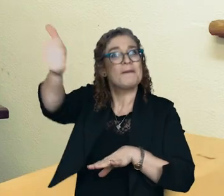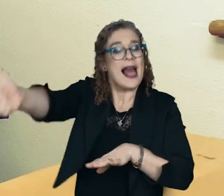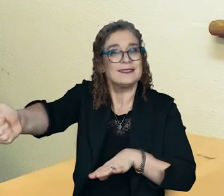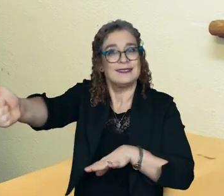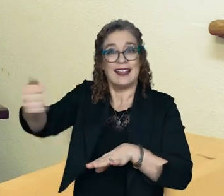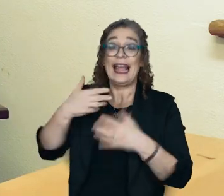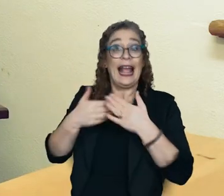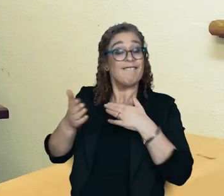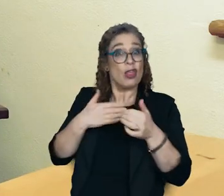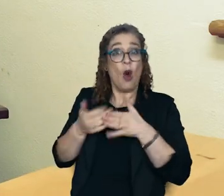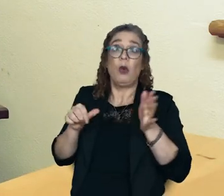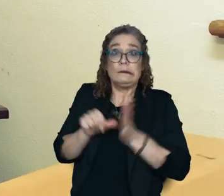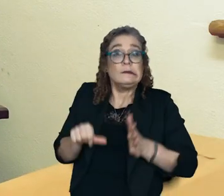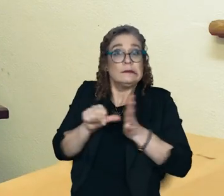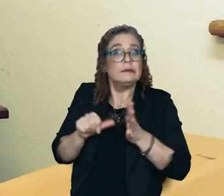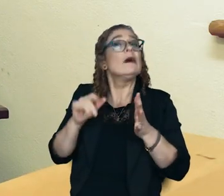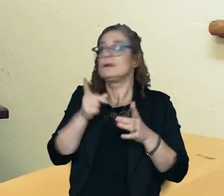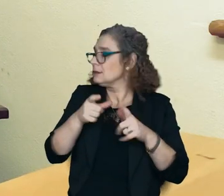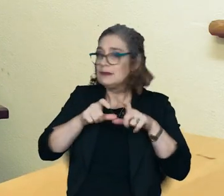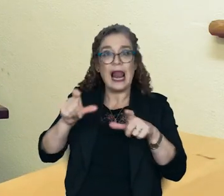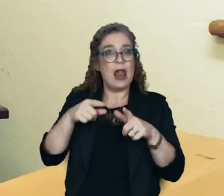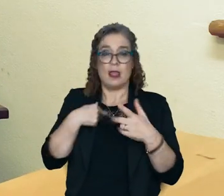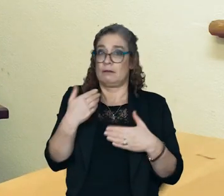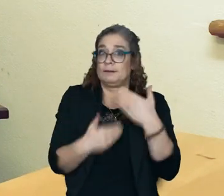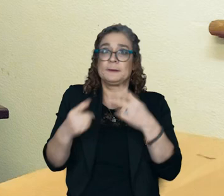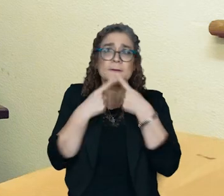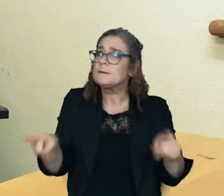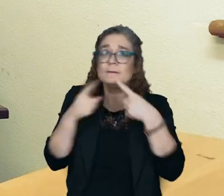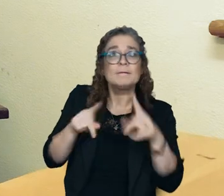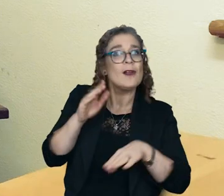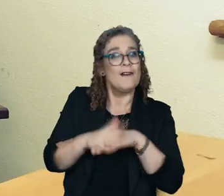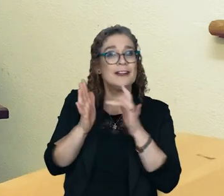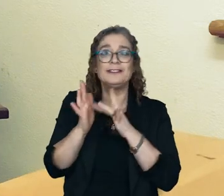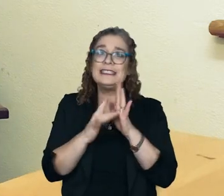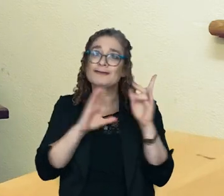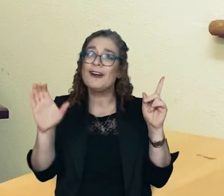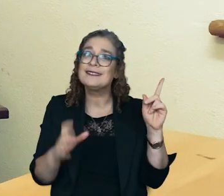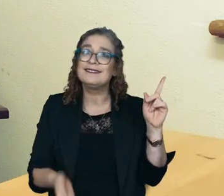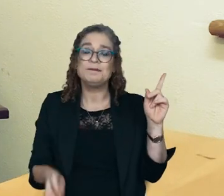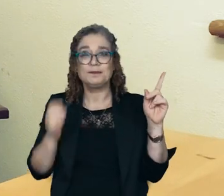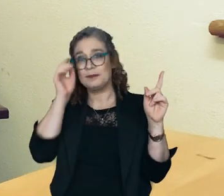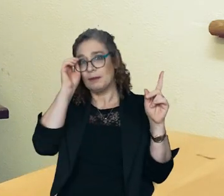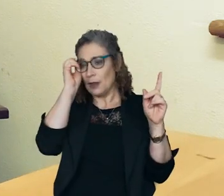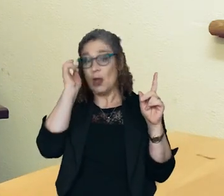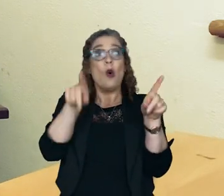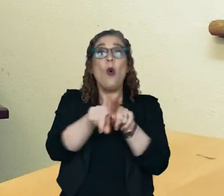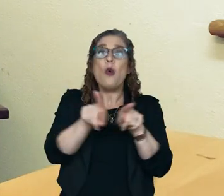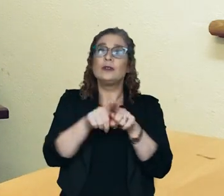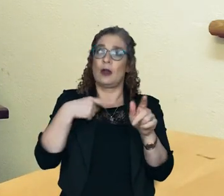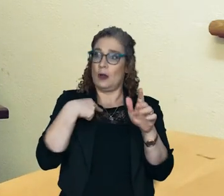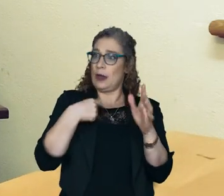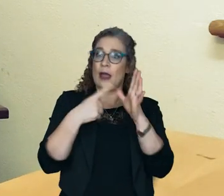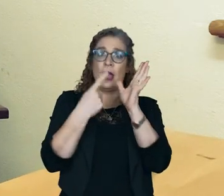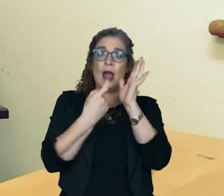they're moving on significantly in the gospel. But of course, we have links with other dioceses as well. So in